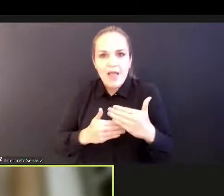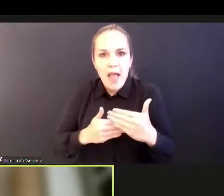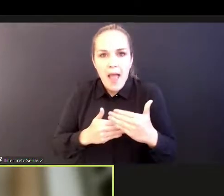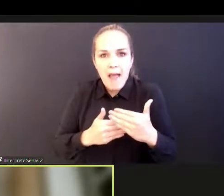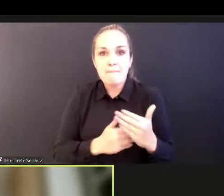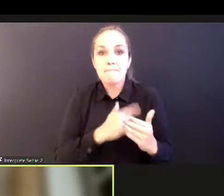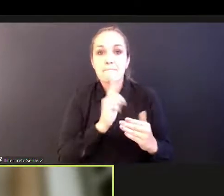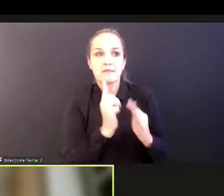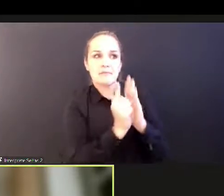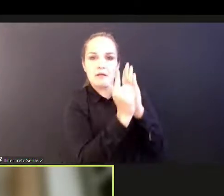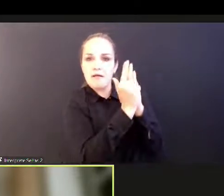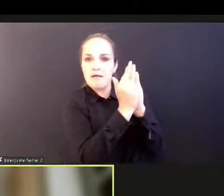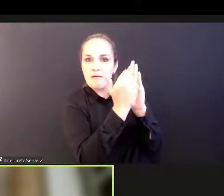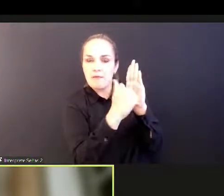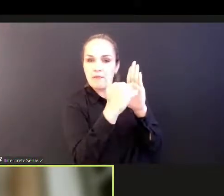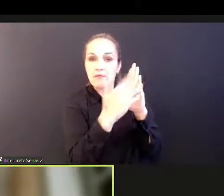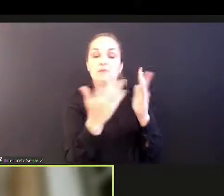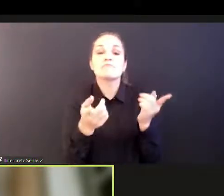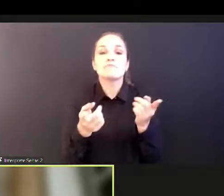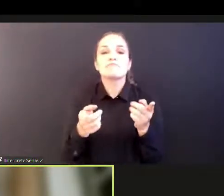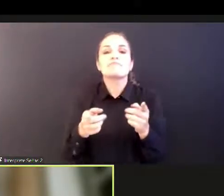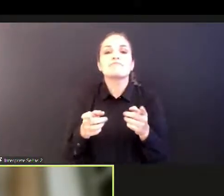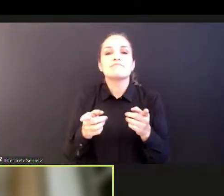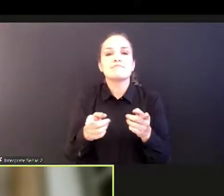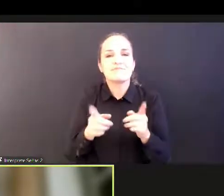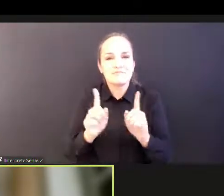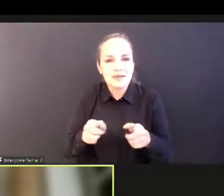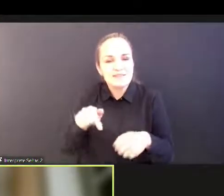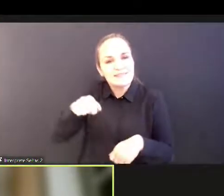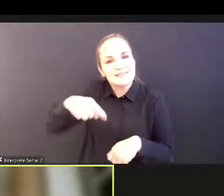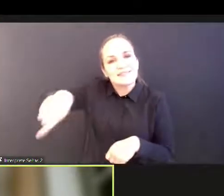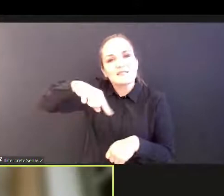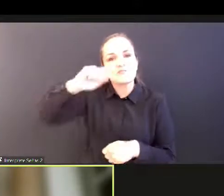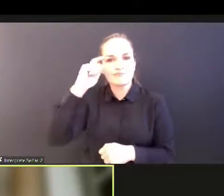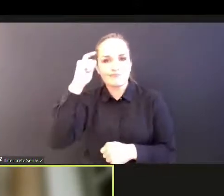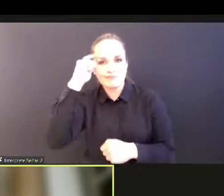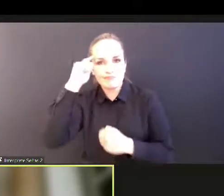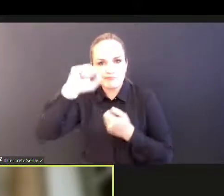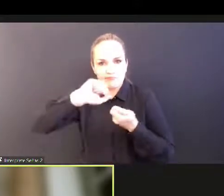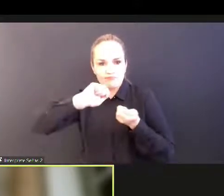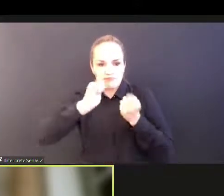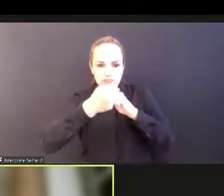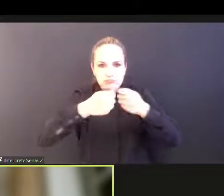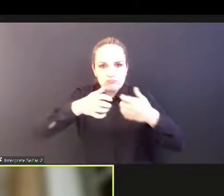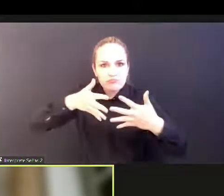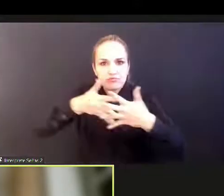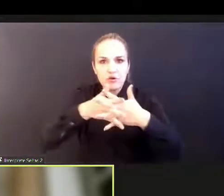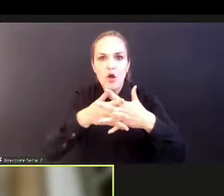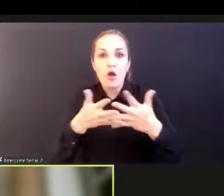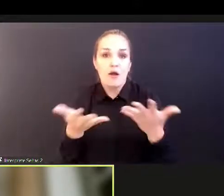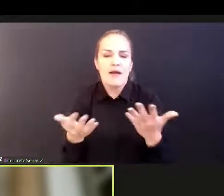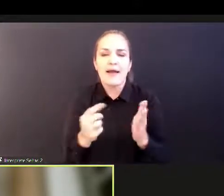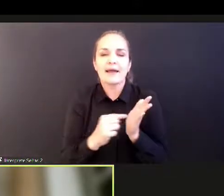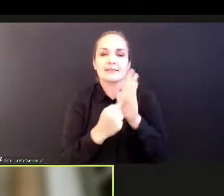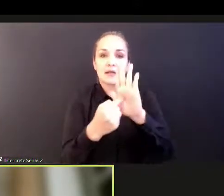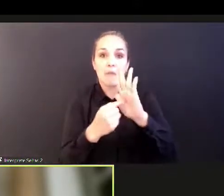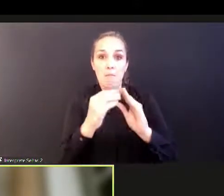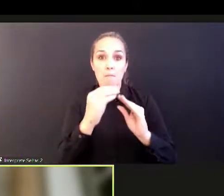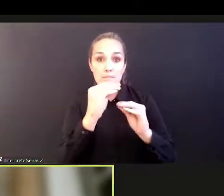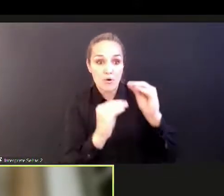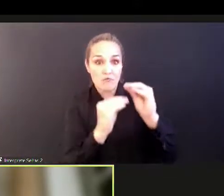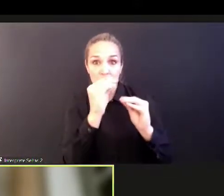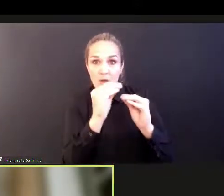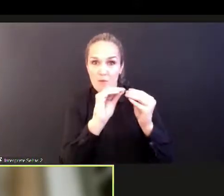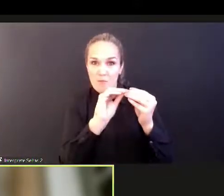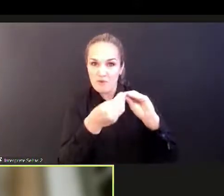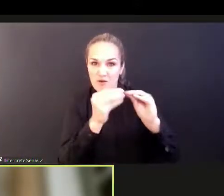mindset, behavior, adaptability. There are issues of, how MSMEs can integrate and the access to finance. So there are a